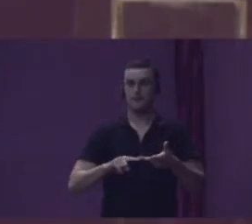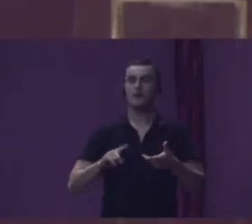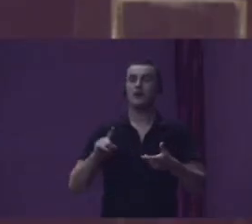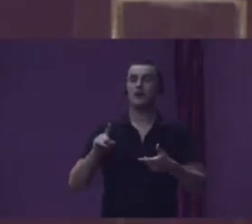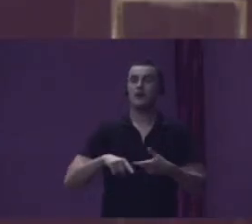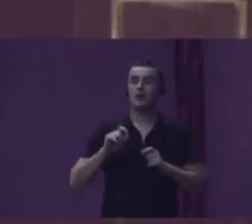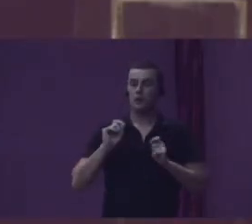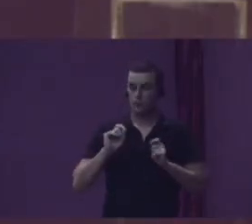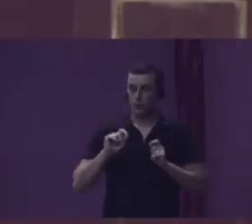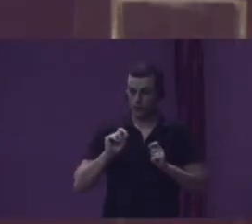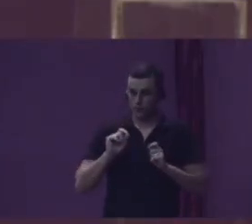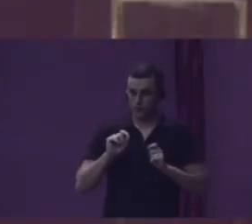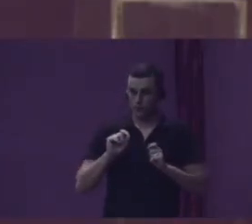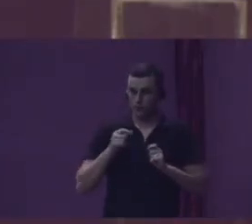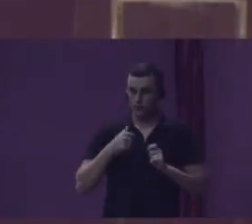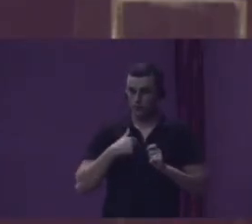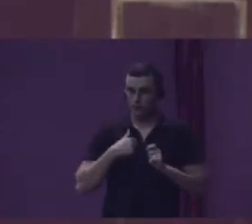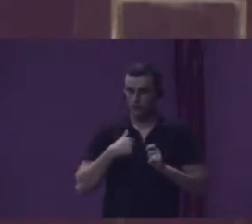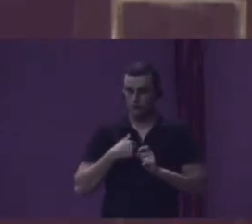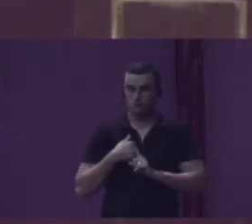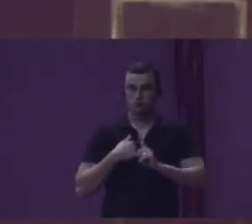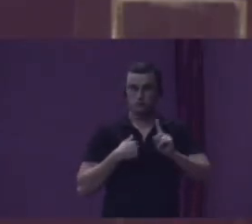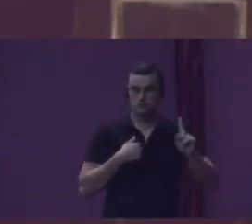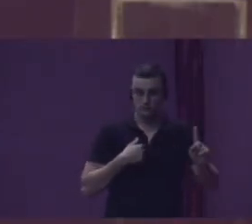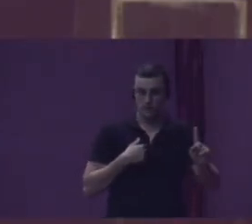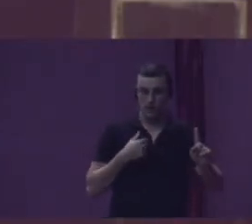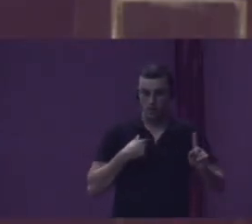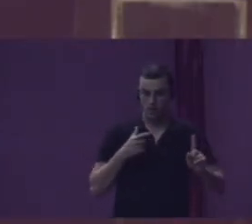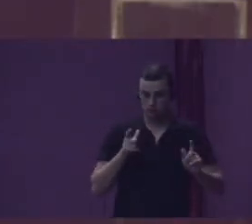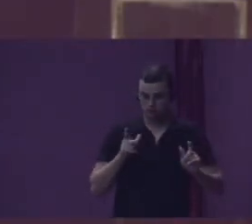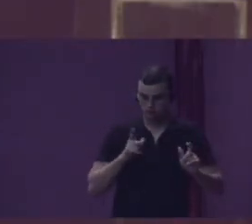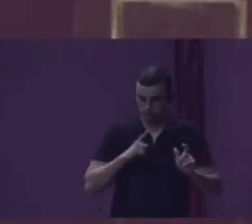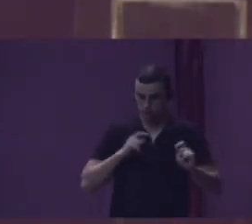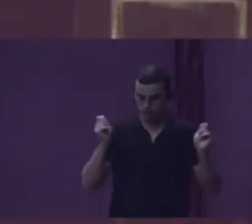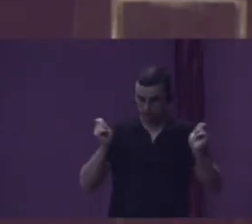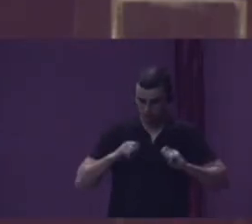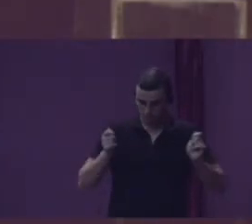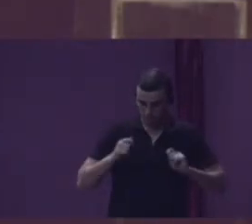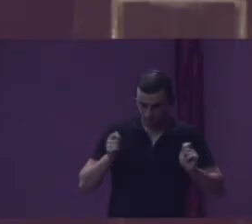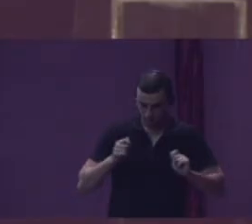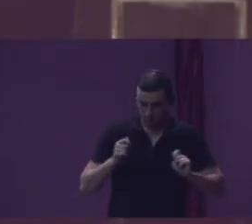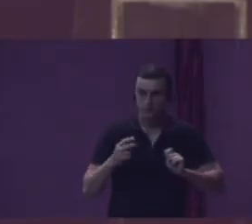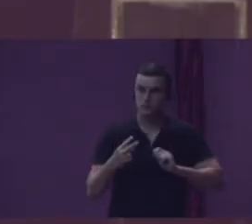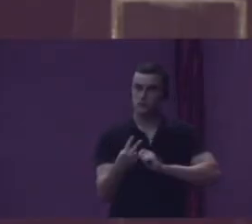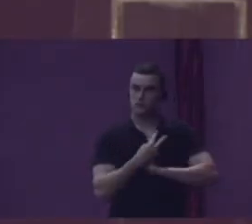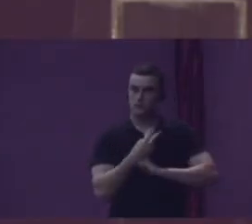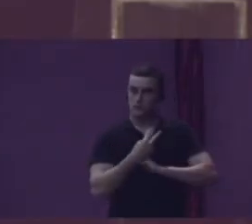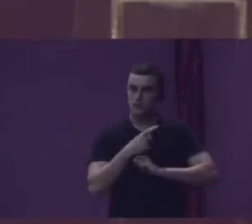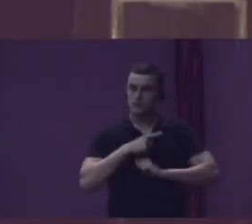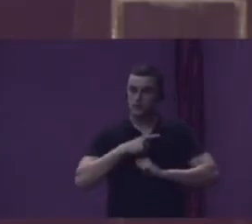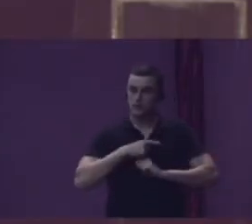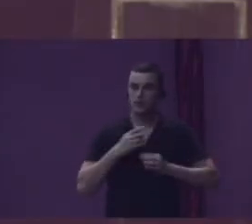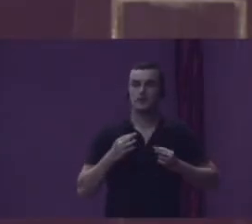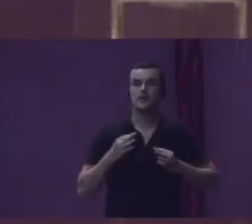adequate. And any breakdown in those